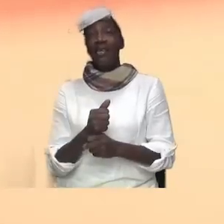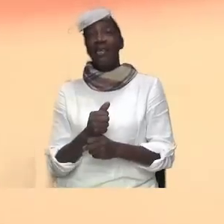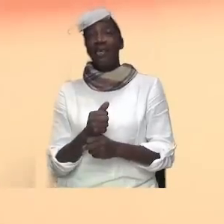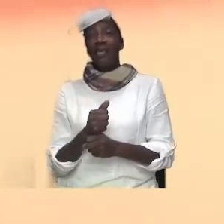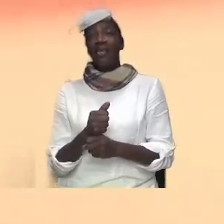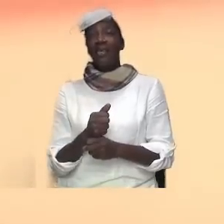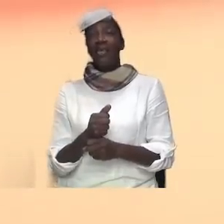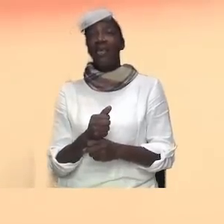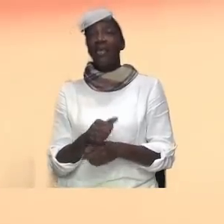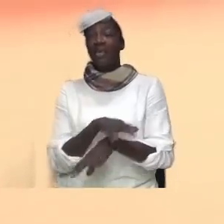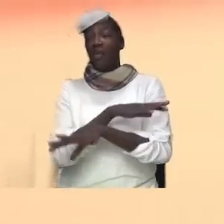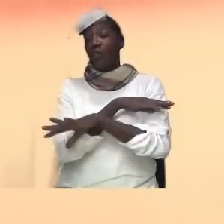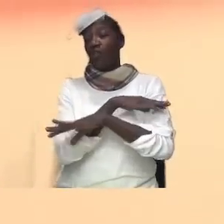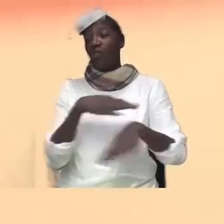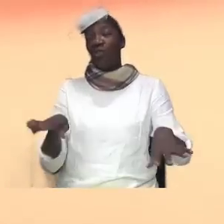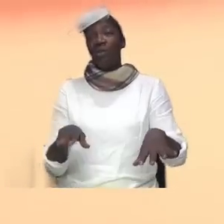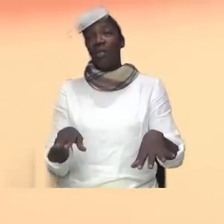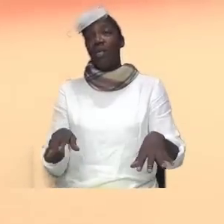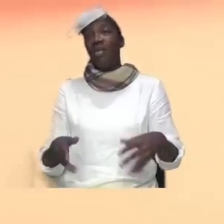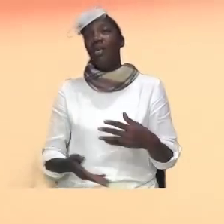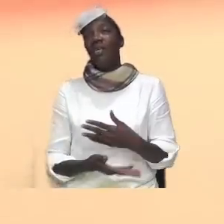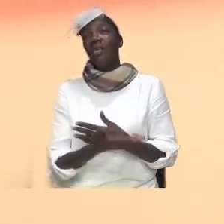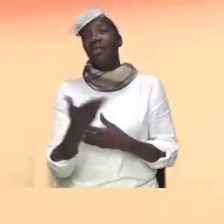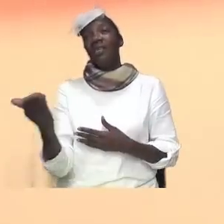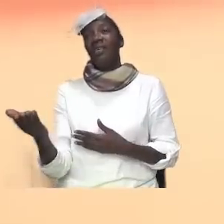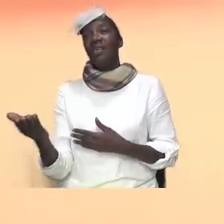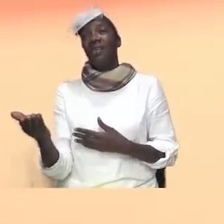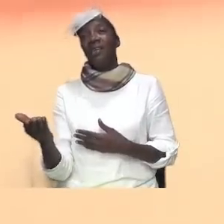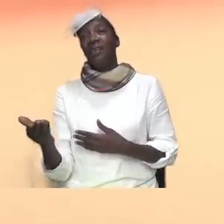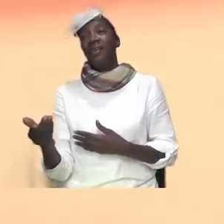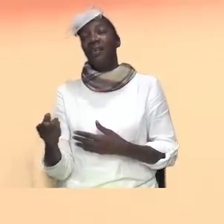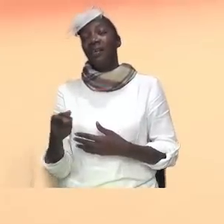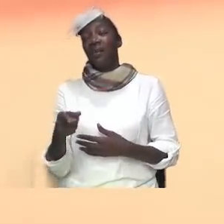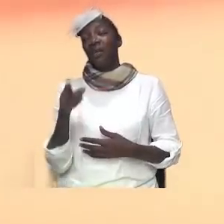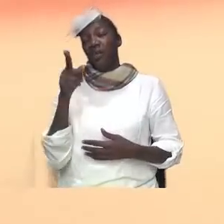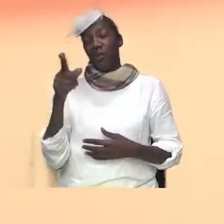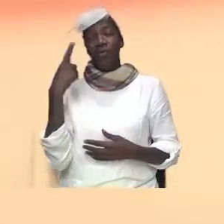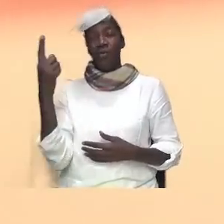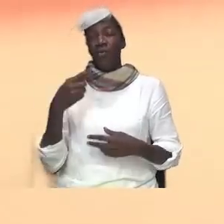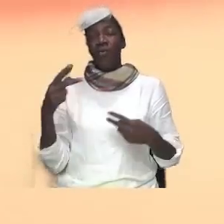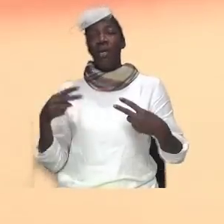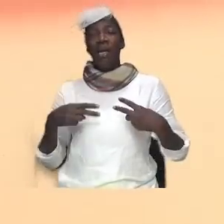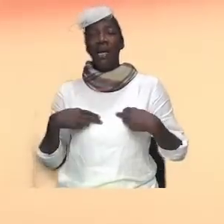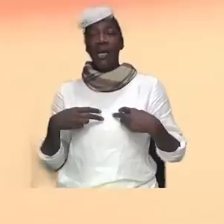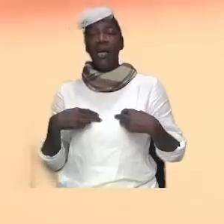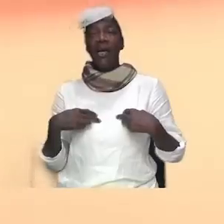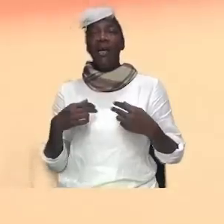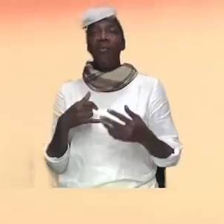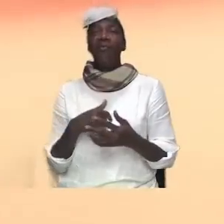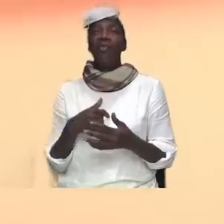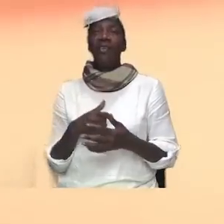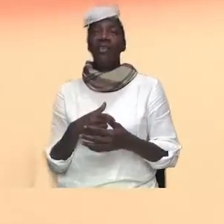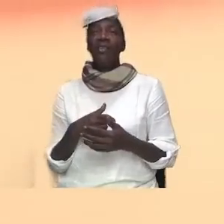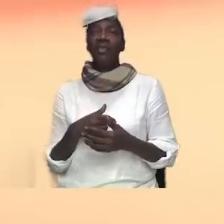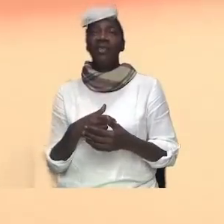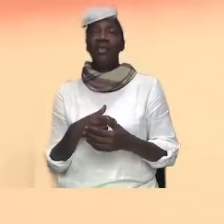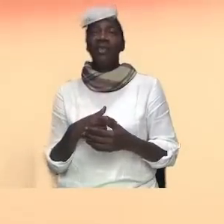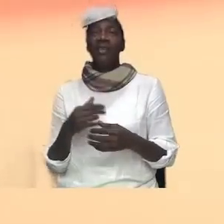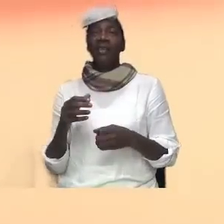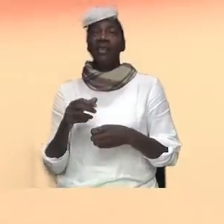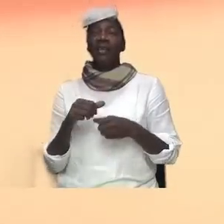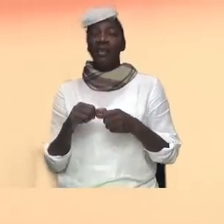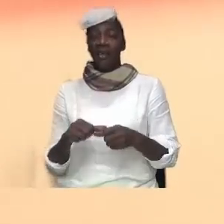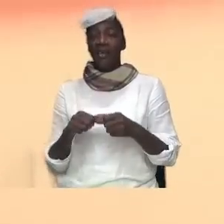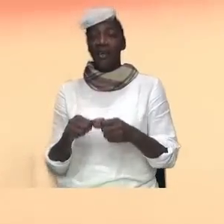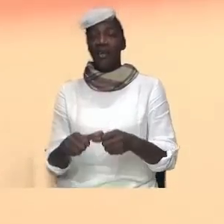nothing. So long as it is there, the only thing you can say, you have it. So what a lot of folks do is constantly make money